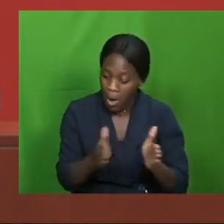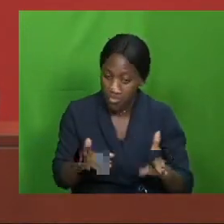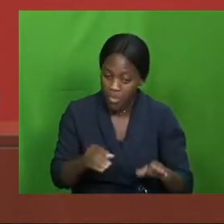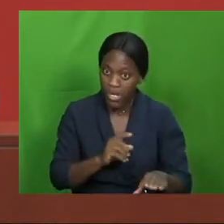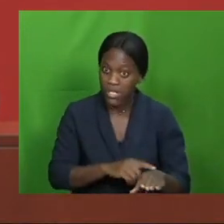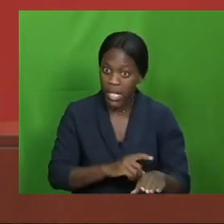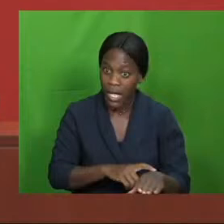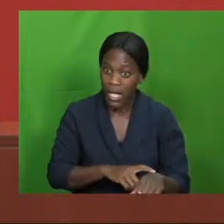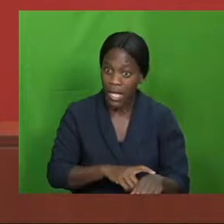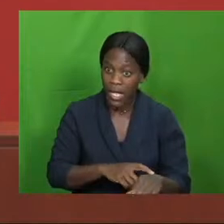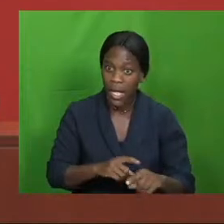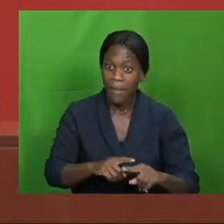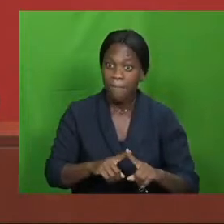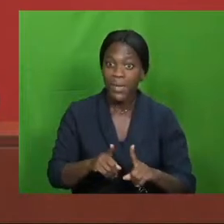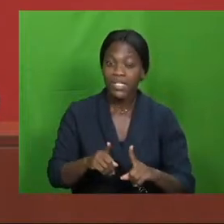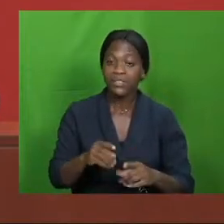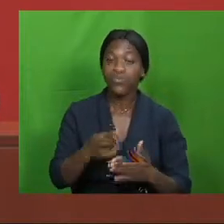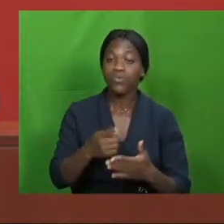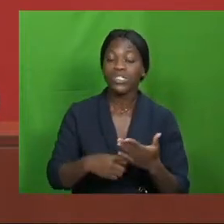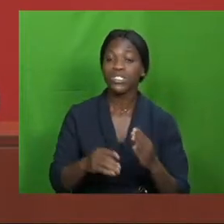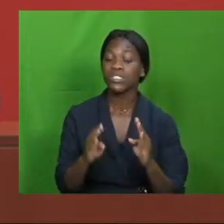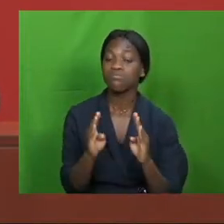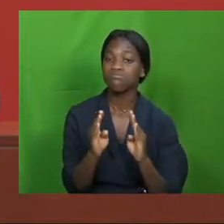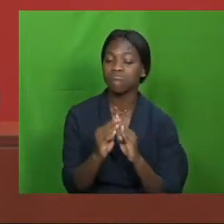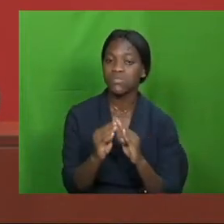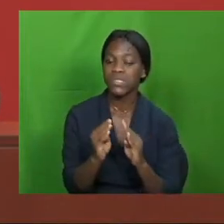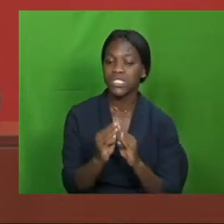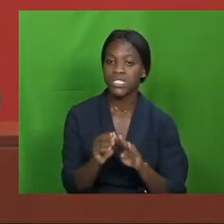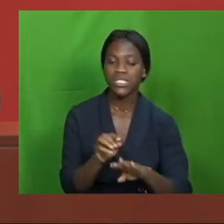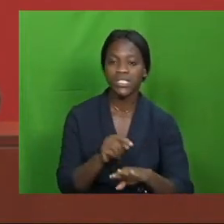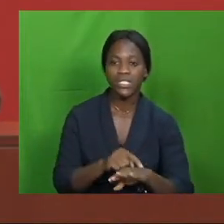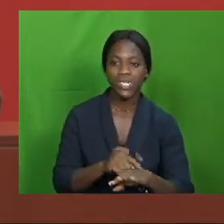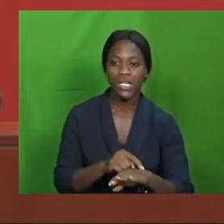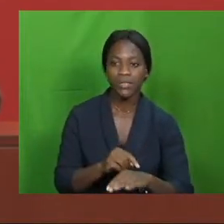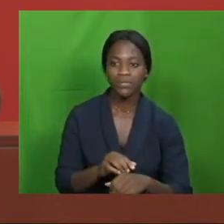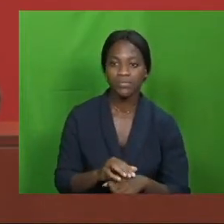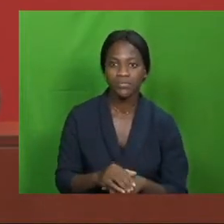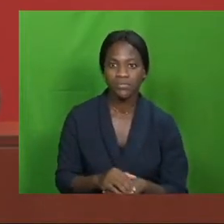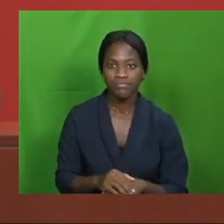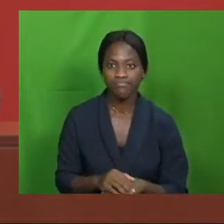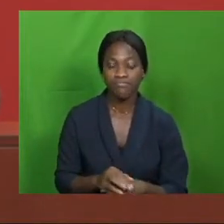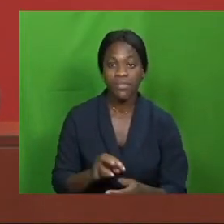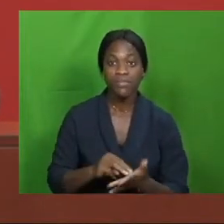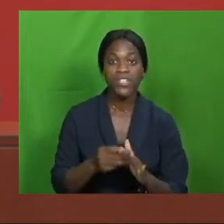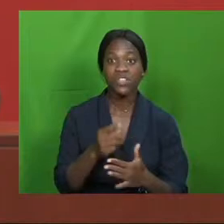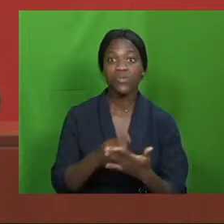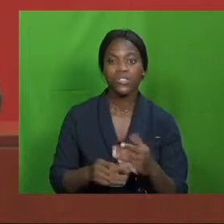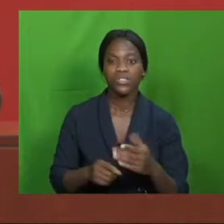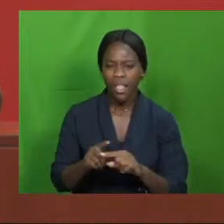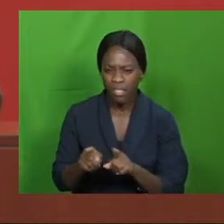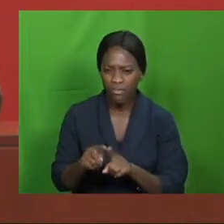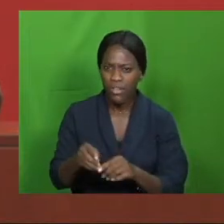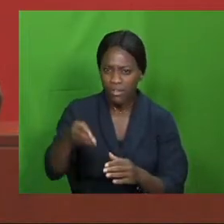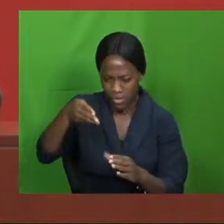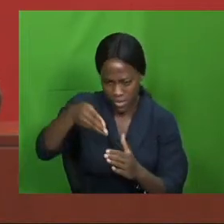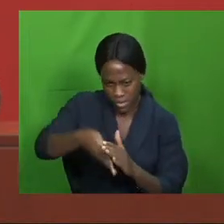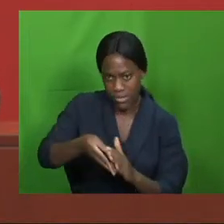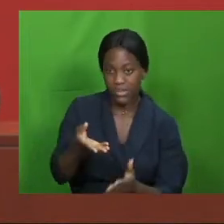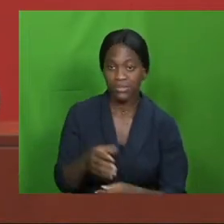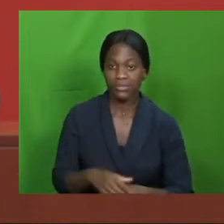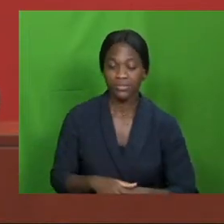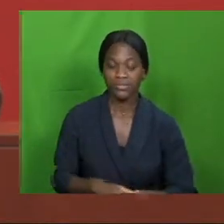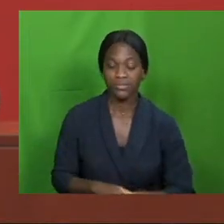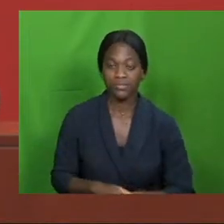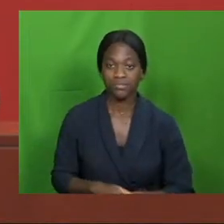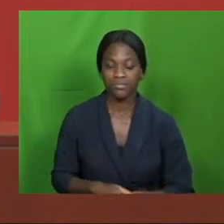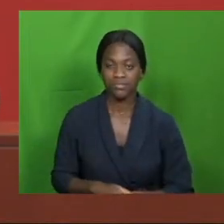but in a meeting. So there's vast difference. The Constitution also